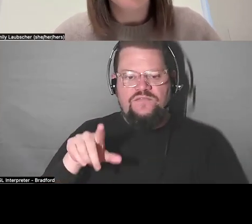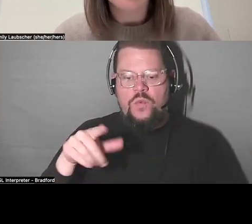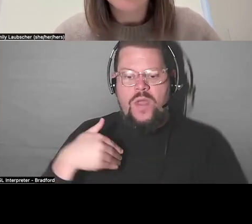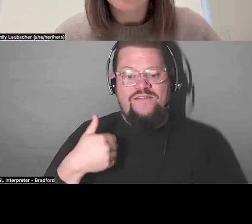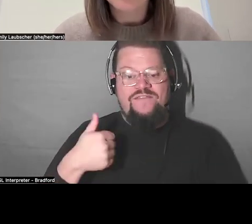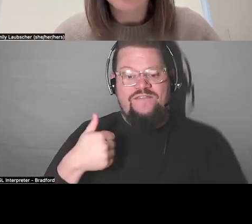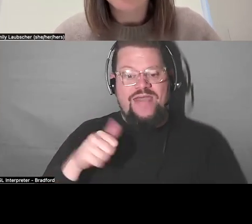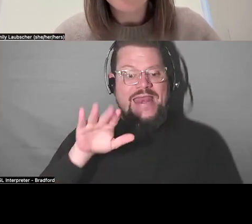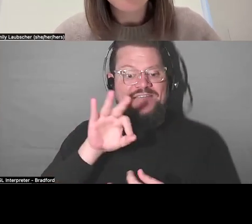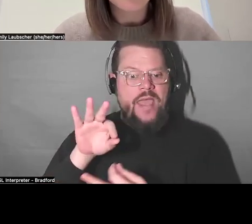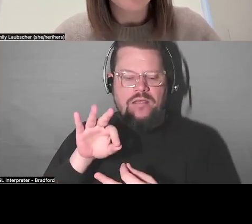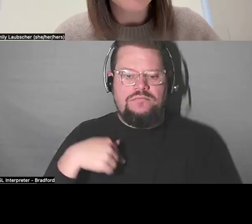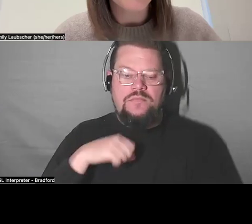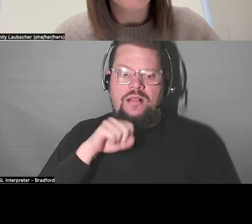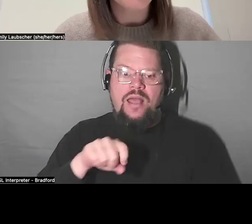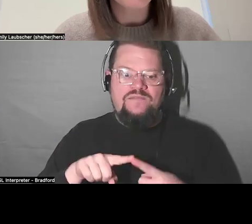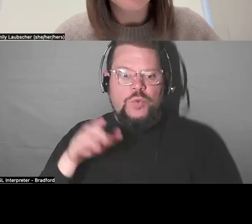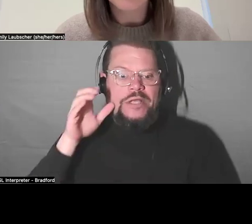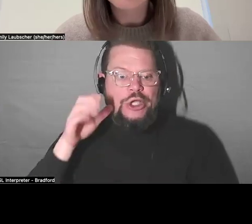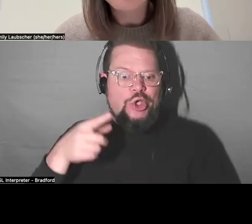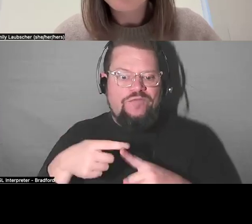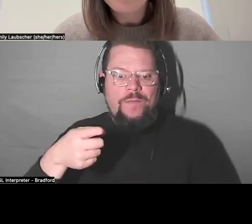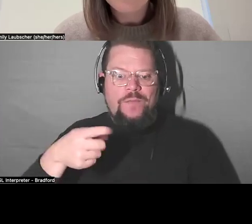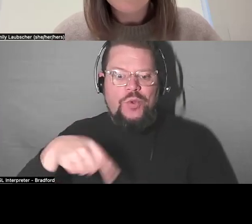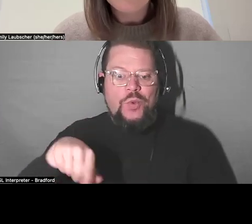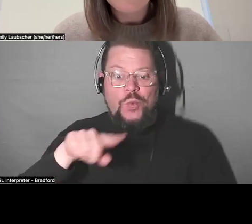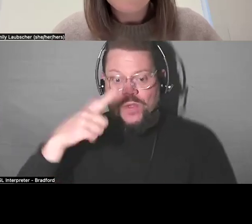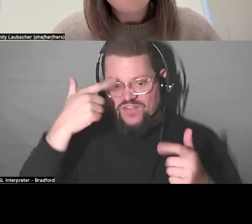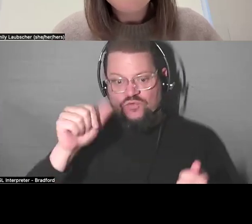general, I would love to hear from you, so please feel free to reach out.